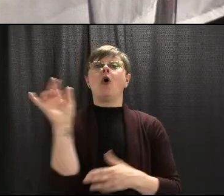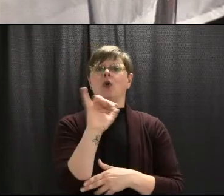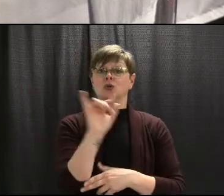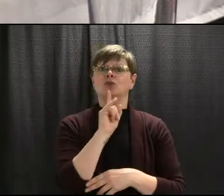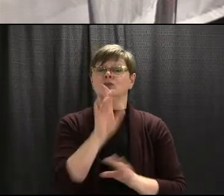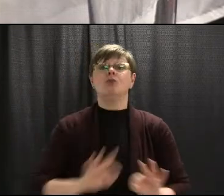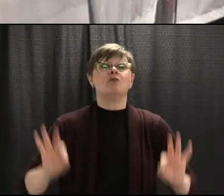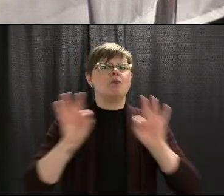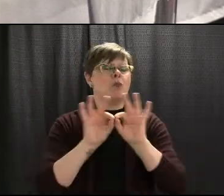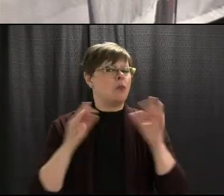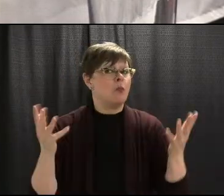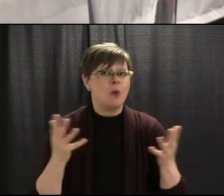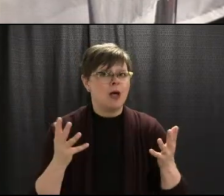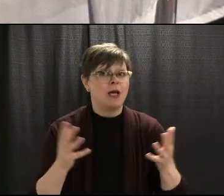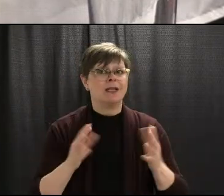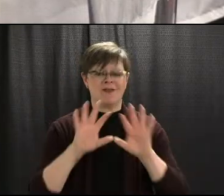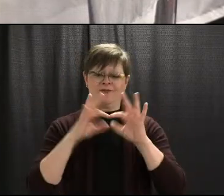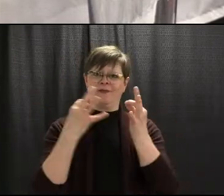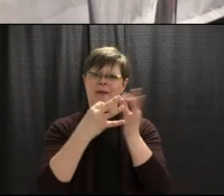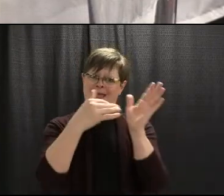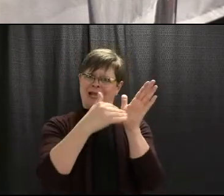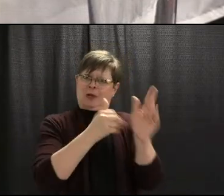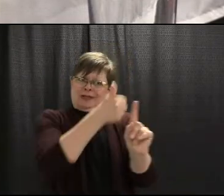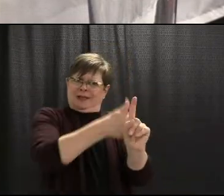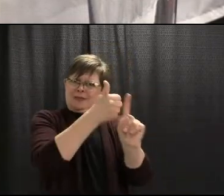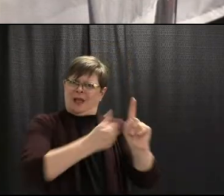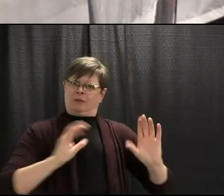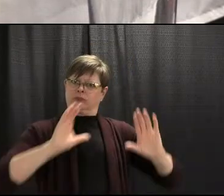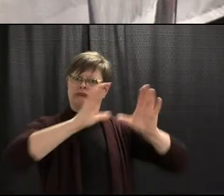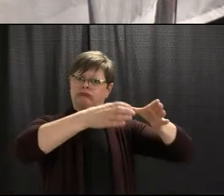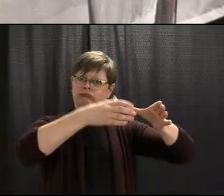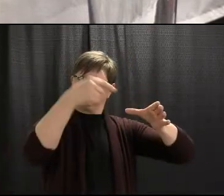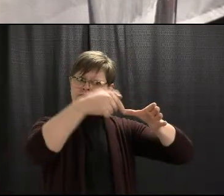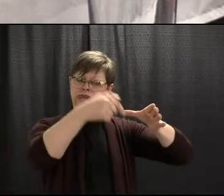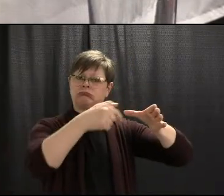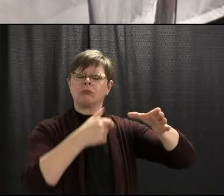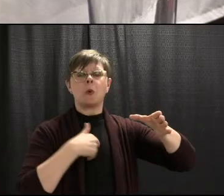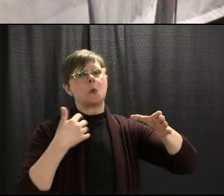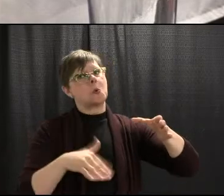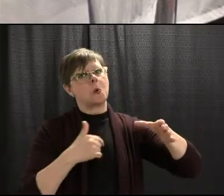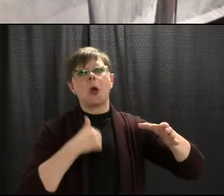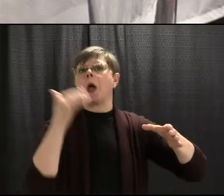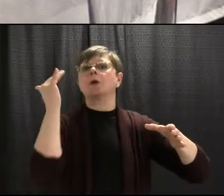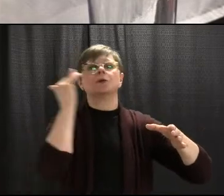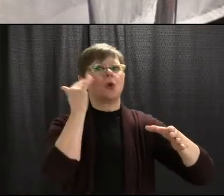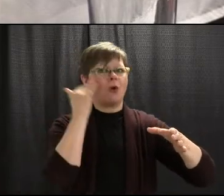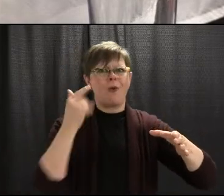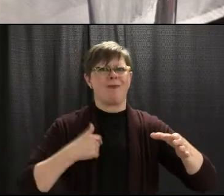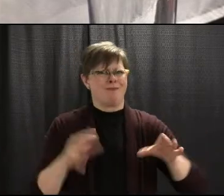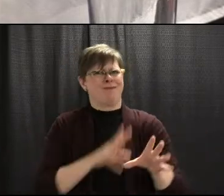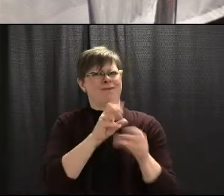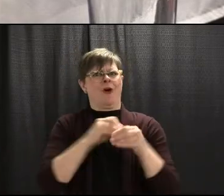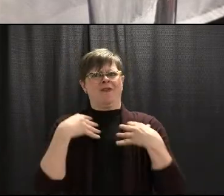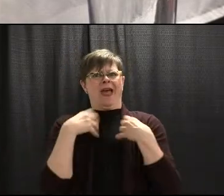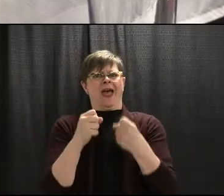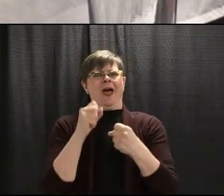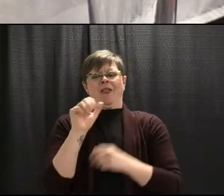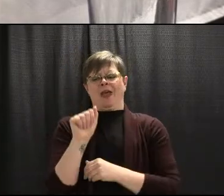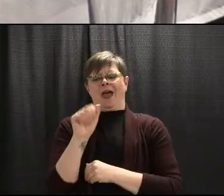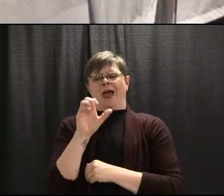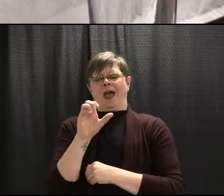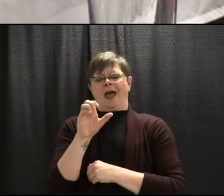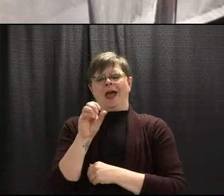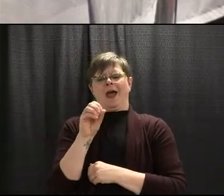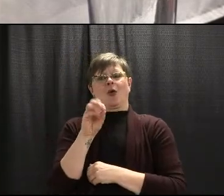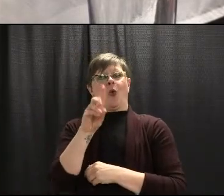is around family physicians themselves. And I know from my involvement in Health Accord and Ellen, the multiple